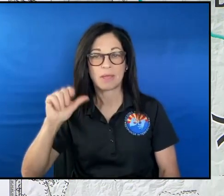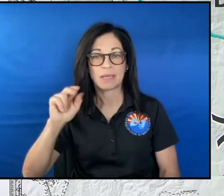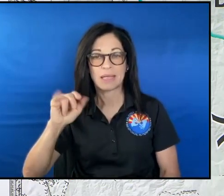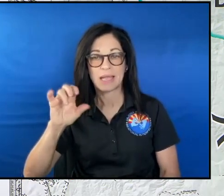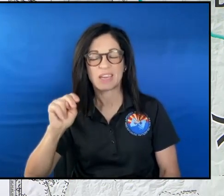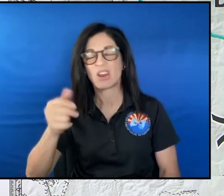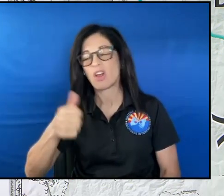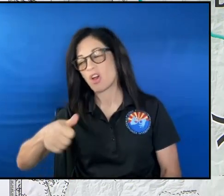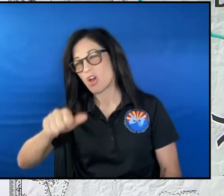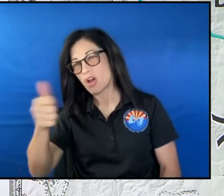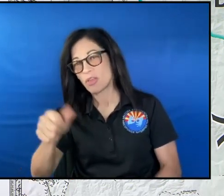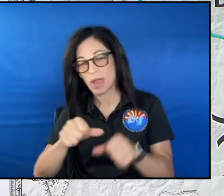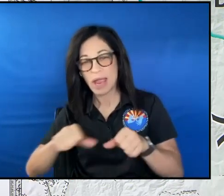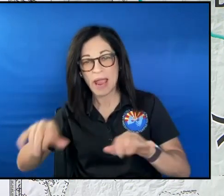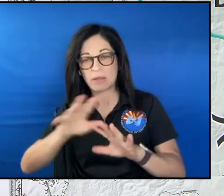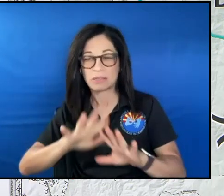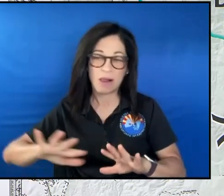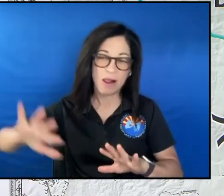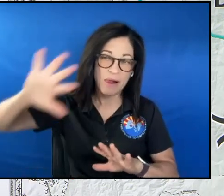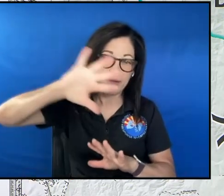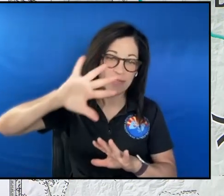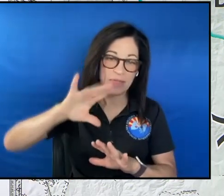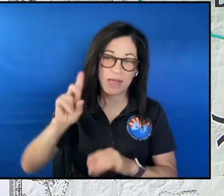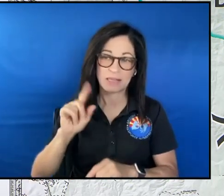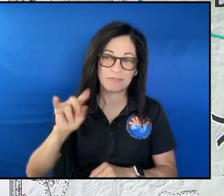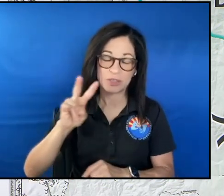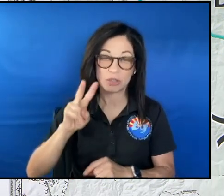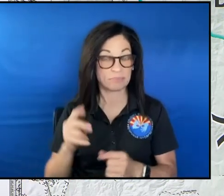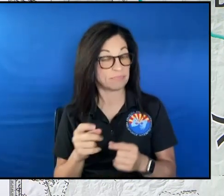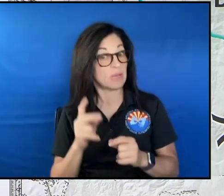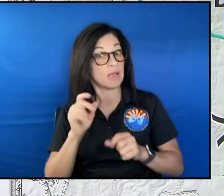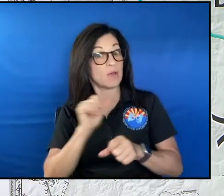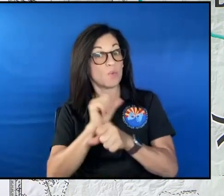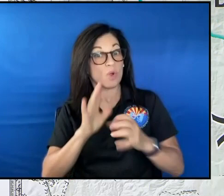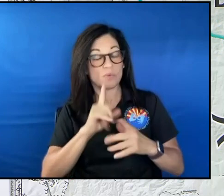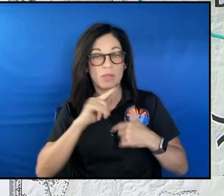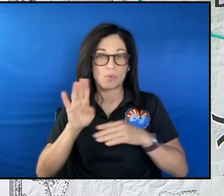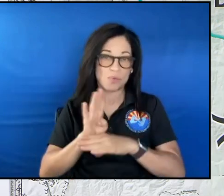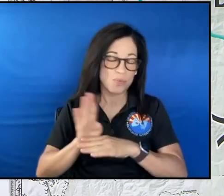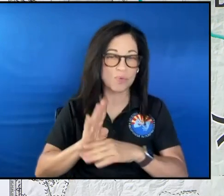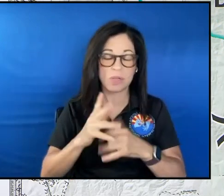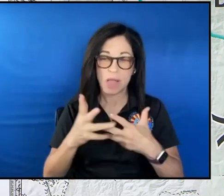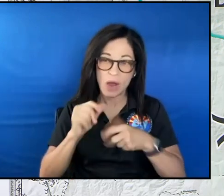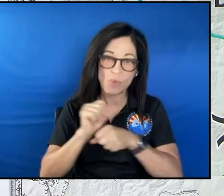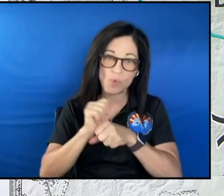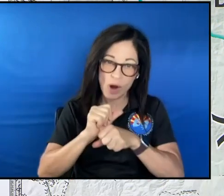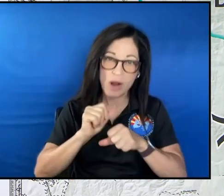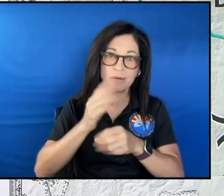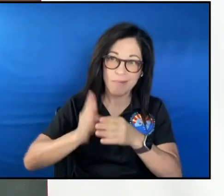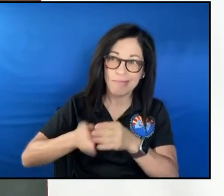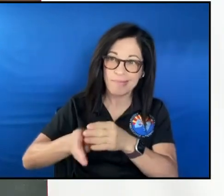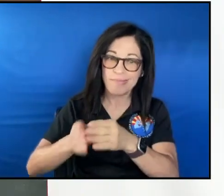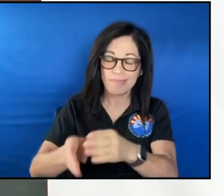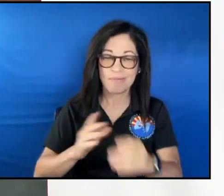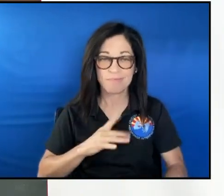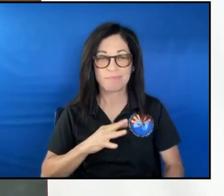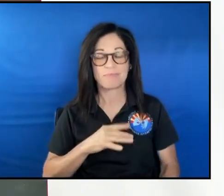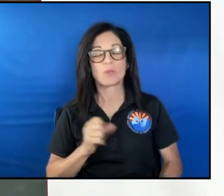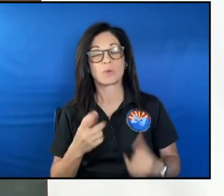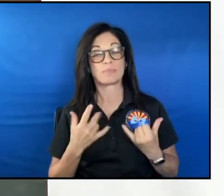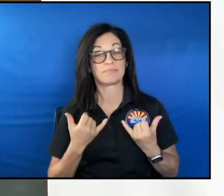division. Everybody is pretty busy, and you know, we got quite a bit of work done yesterday. So